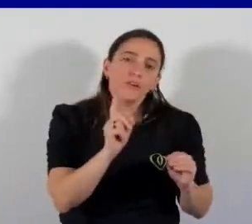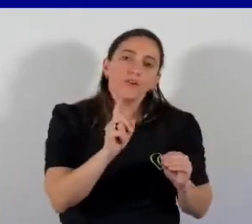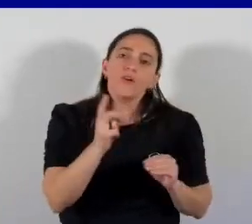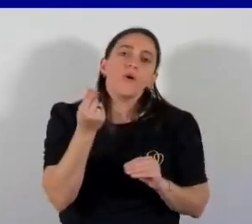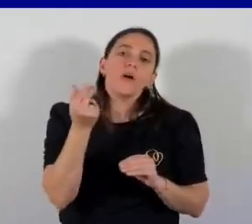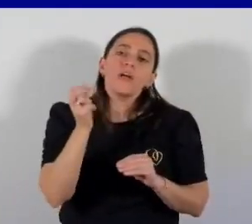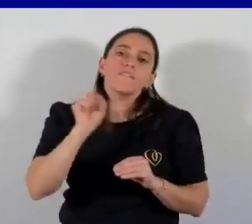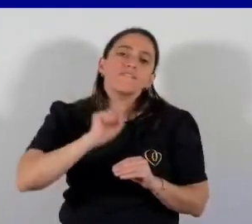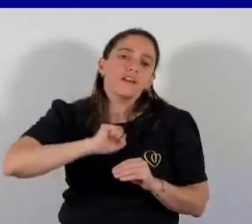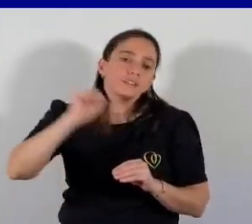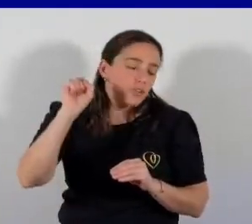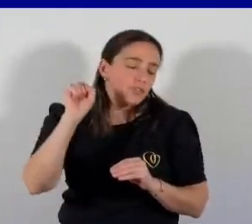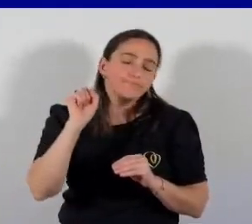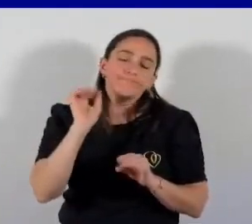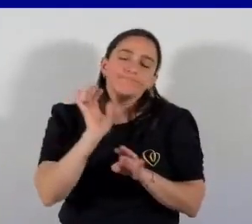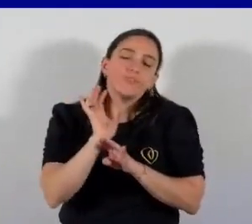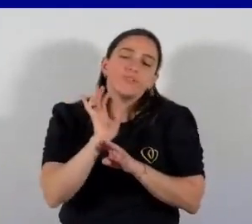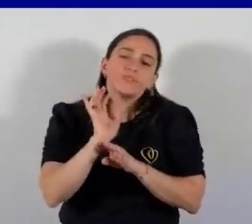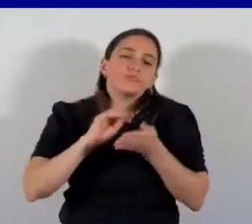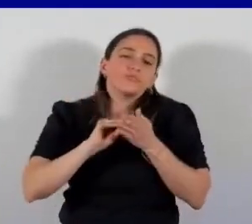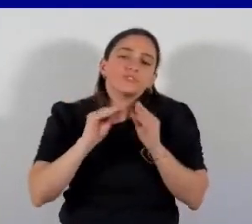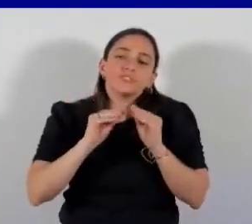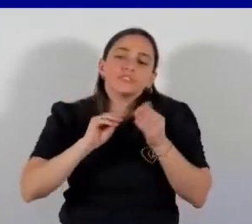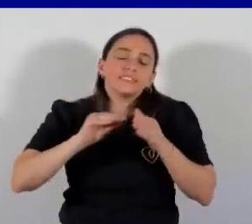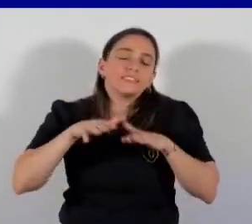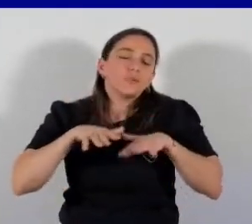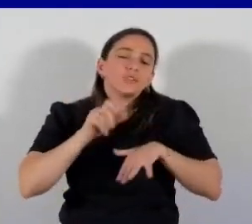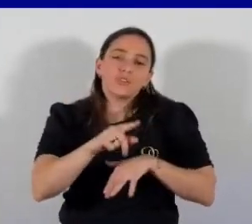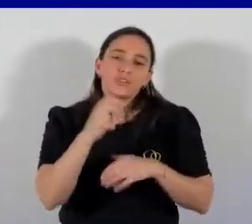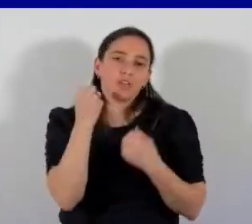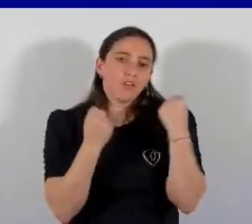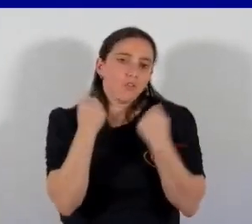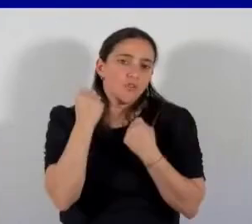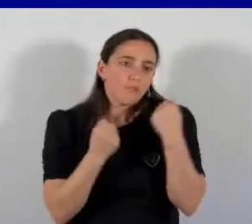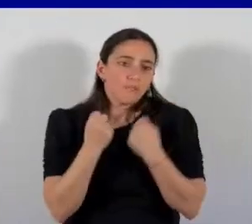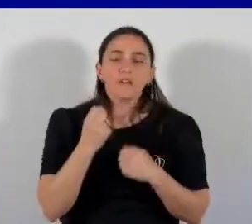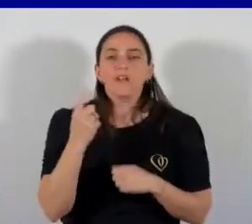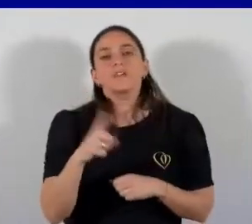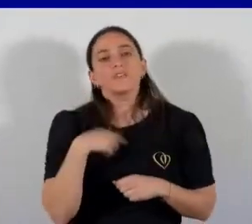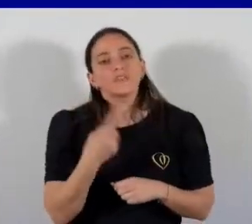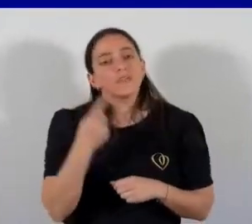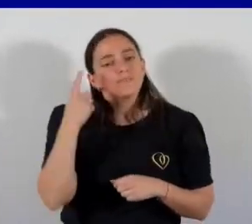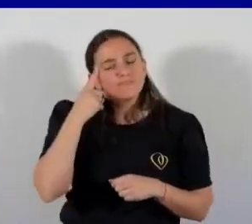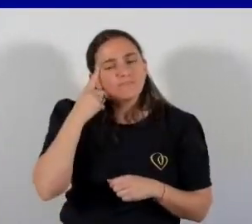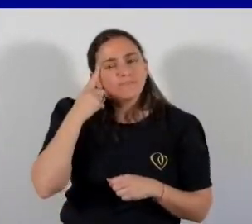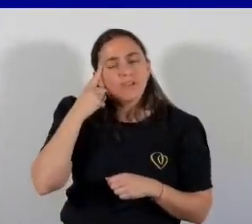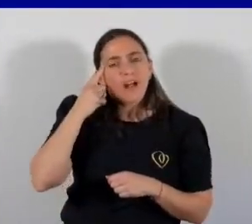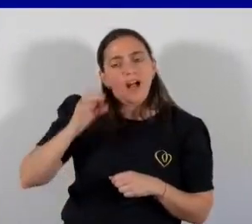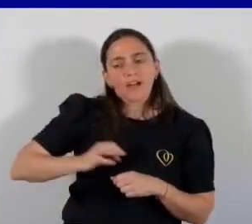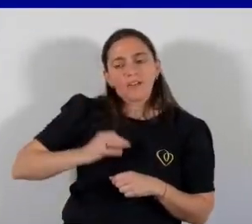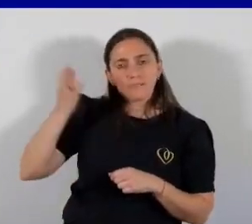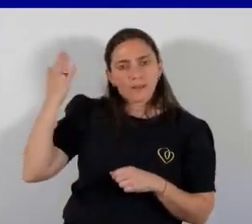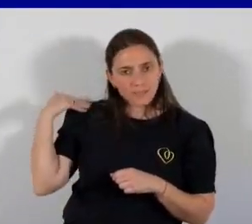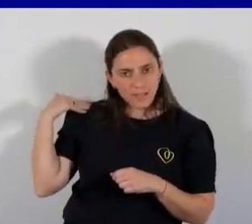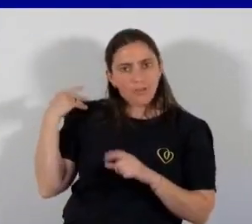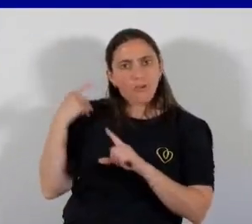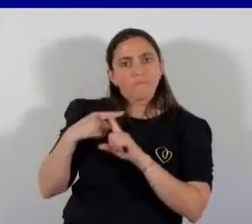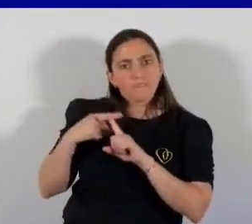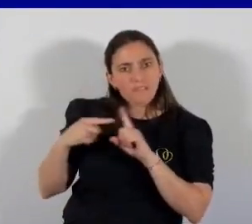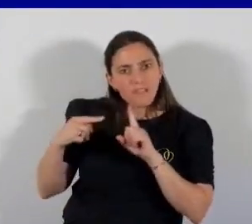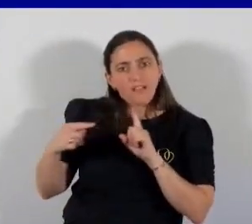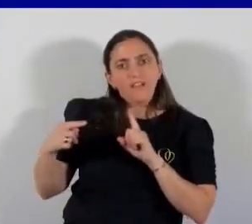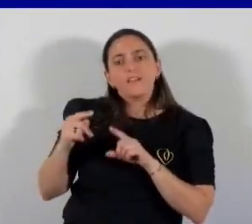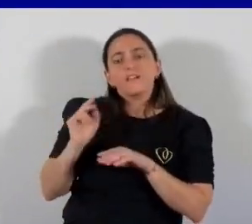the inflation rate was. Again, we did not worry, because inflation is always and everywhere monetary